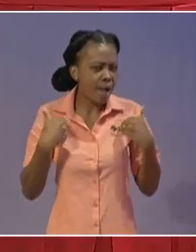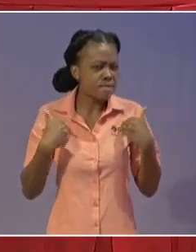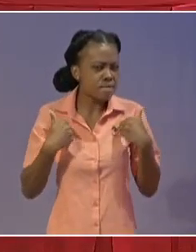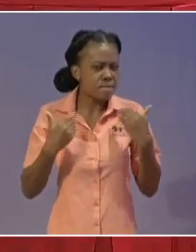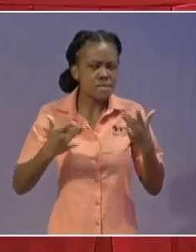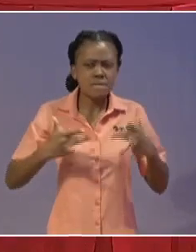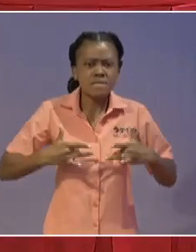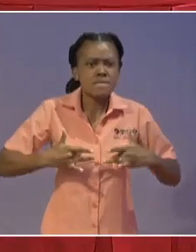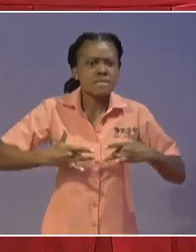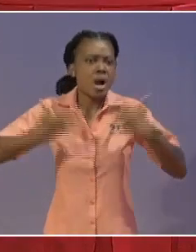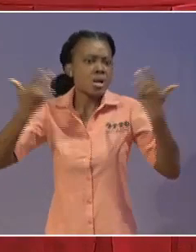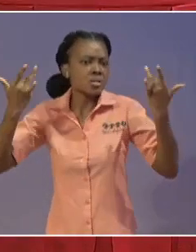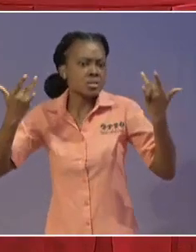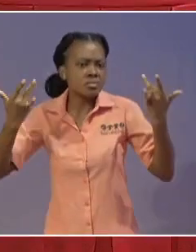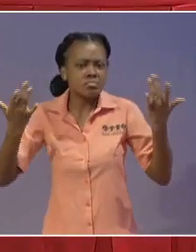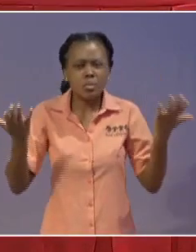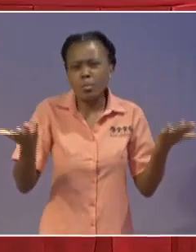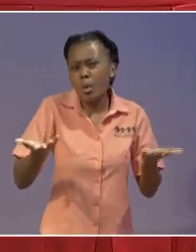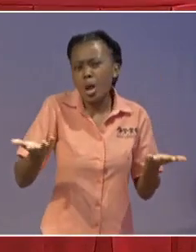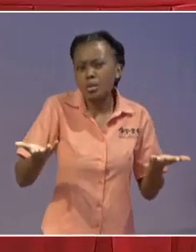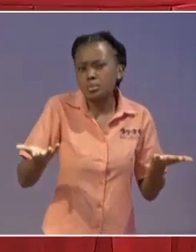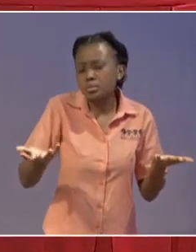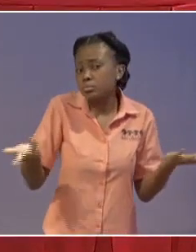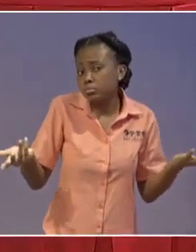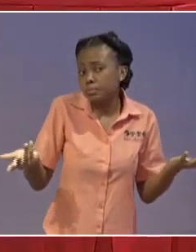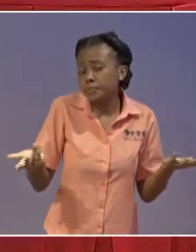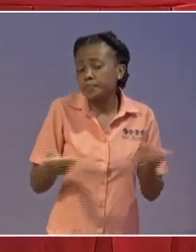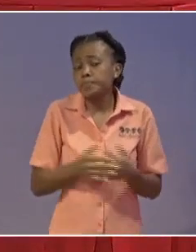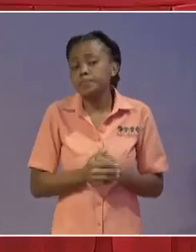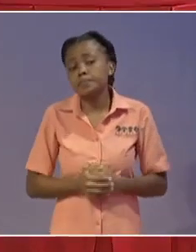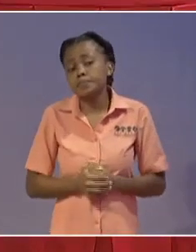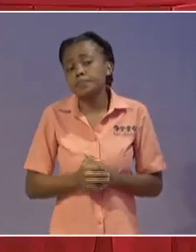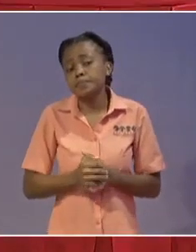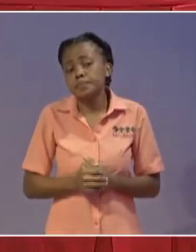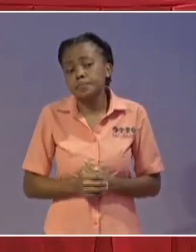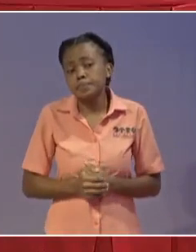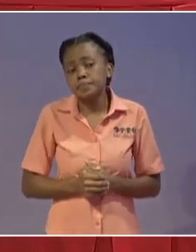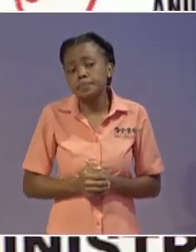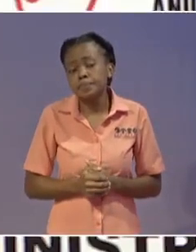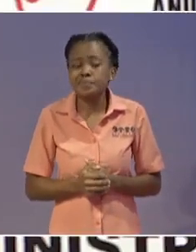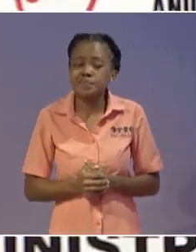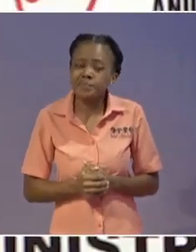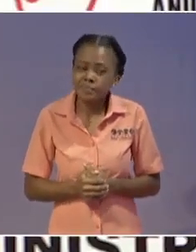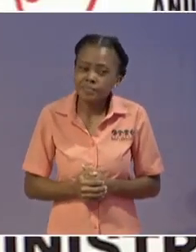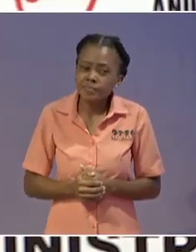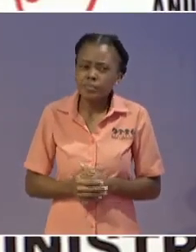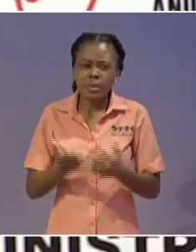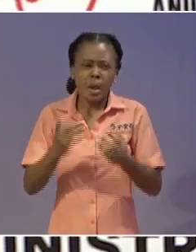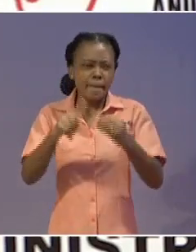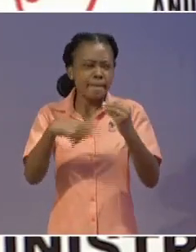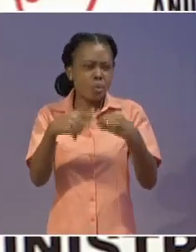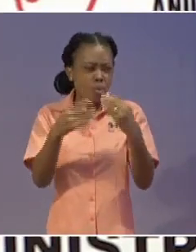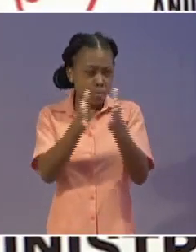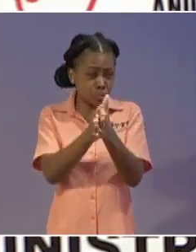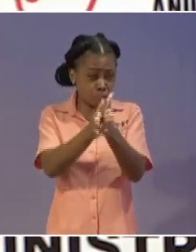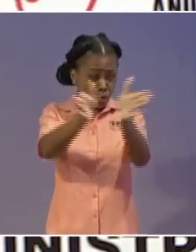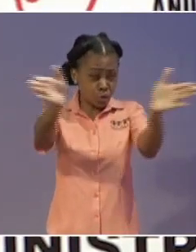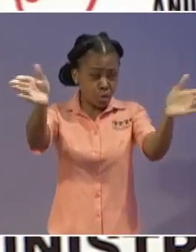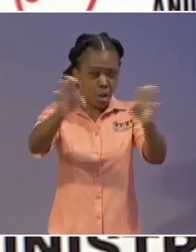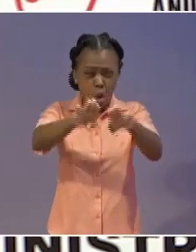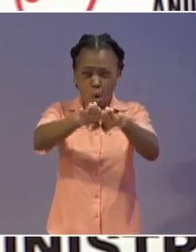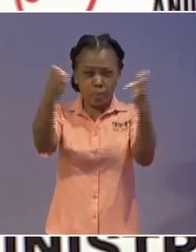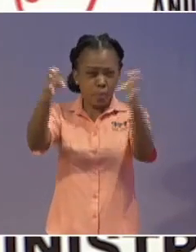So generally speaking, in terms of, I'll take the second part first. In terms of reopening, as you know, the Ministry of Health will continue to